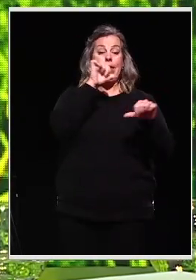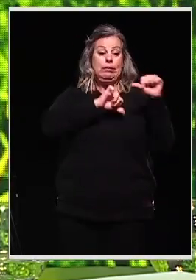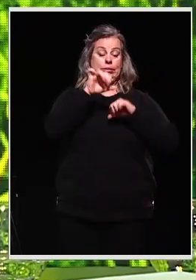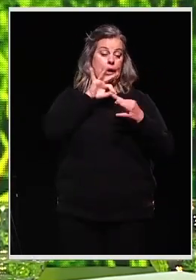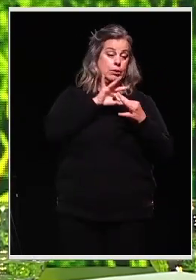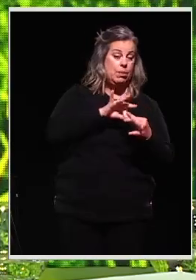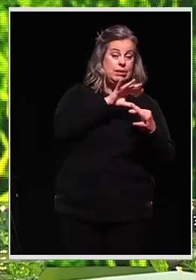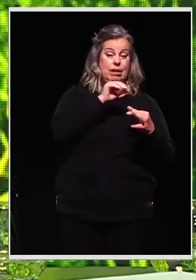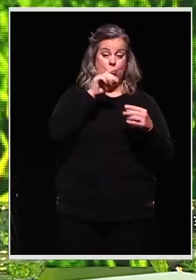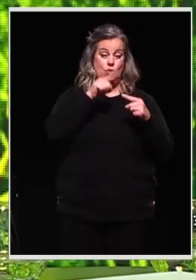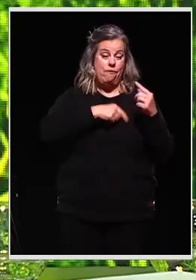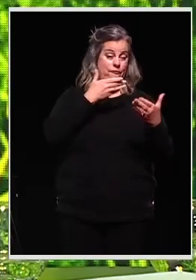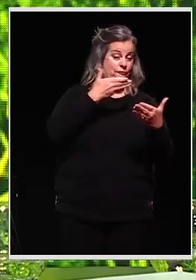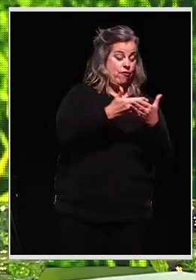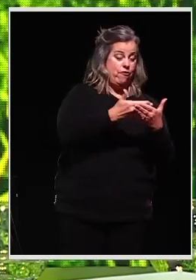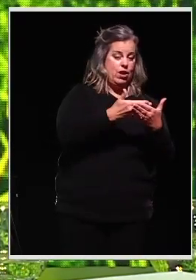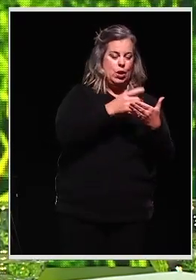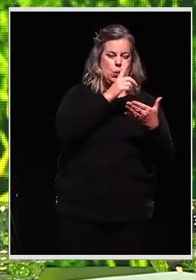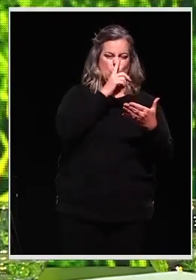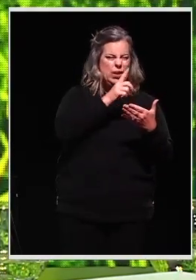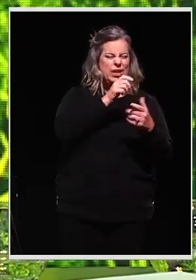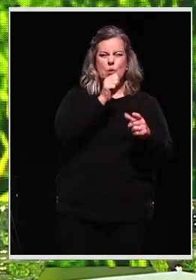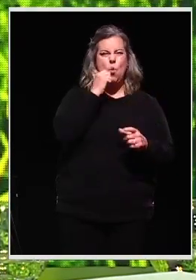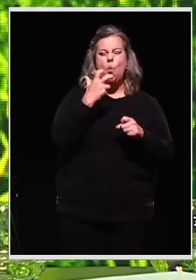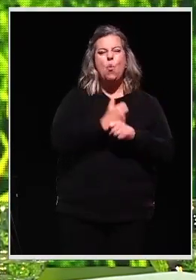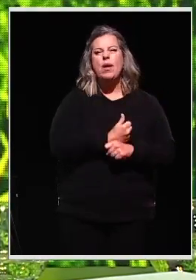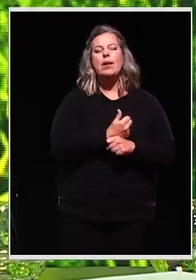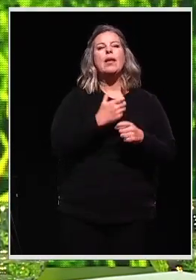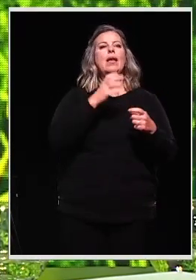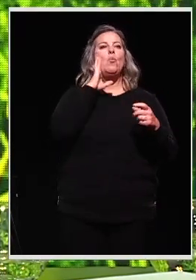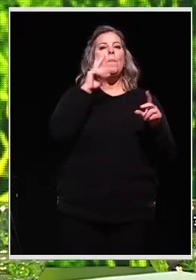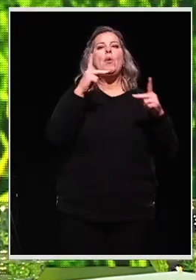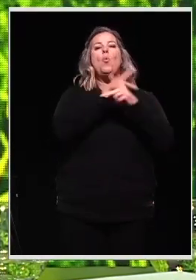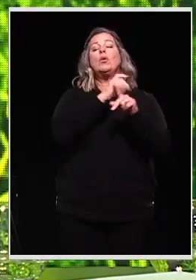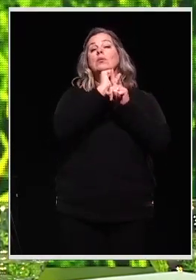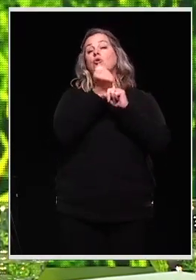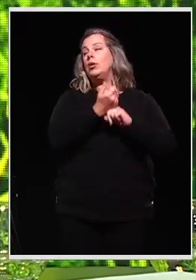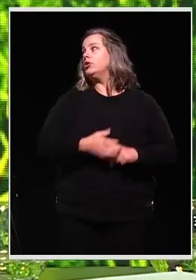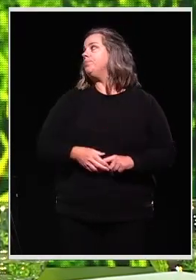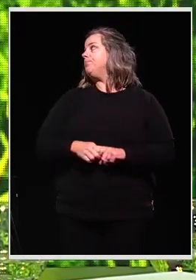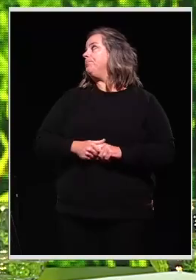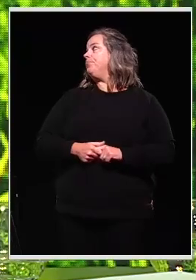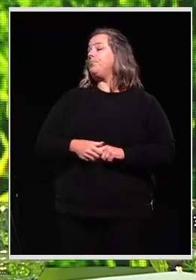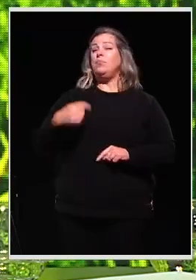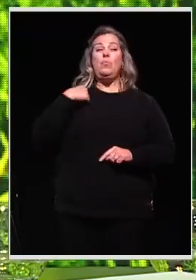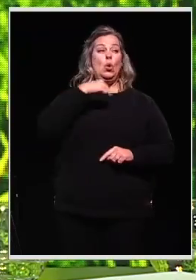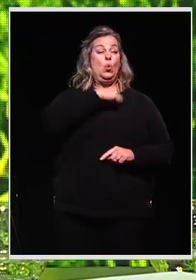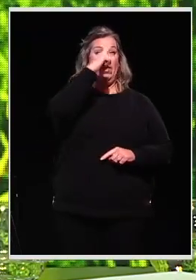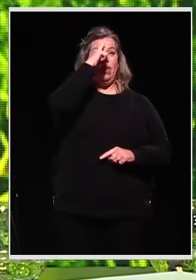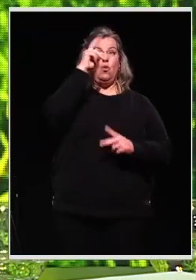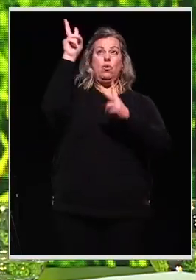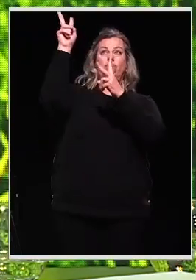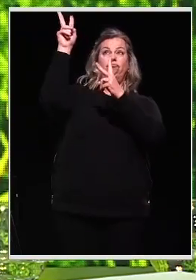it's not verifiable, ultimately it's not going to win the day, and then we'll end up in a worse spot. because now we think we're getting carbon out of the air and we're